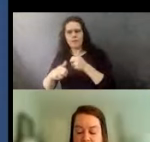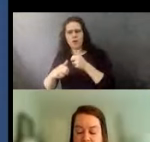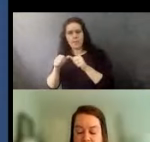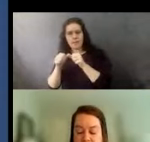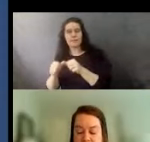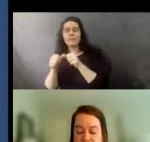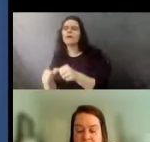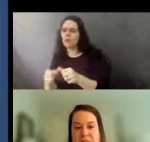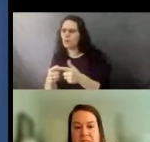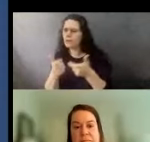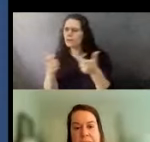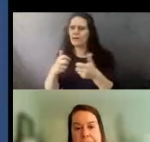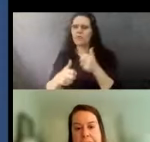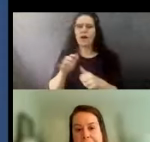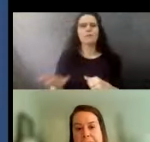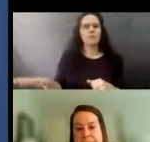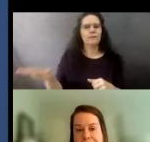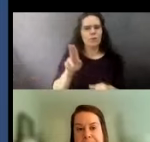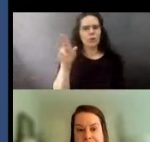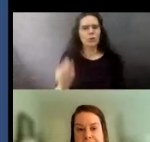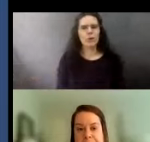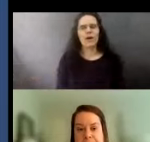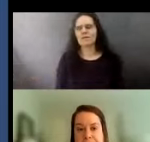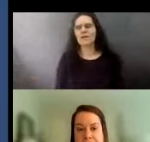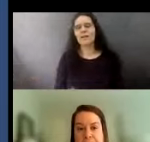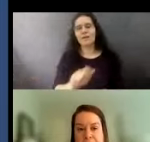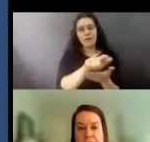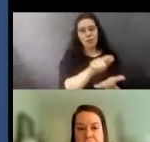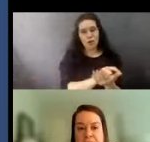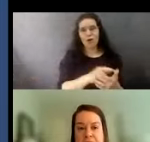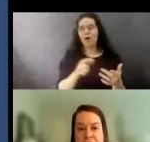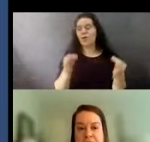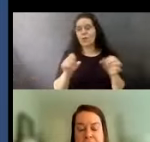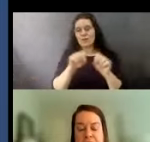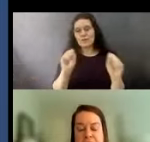then the law and the courts and the employers are going to have to figure out how to deal with it.